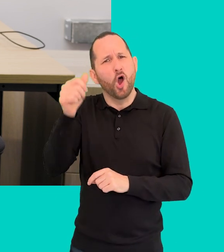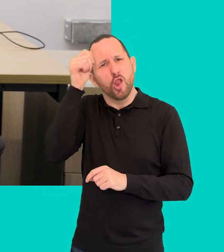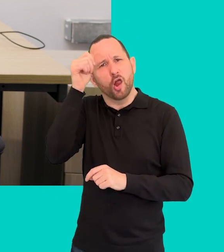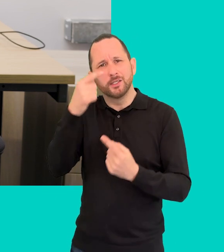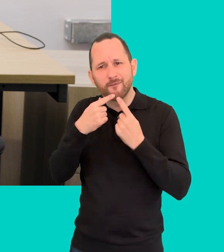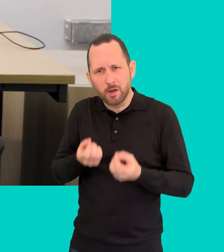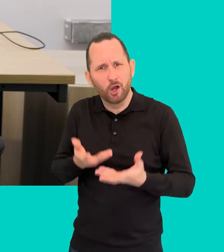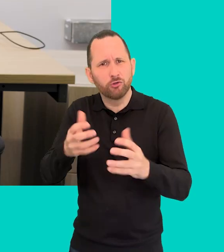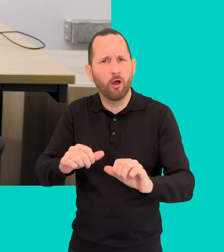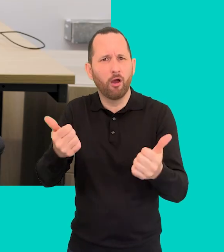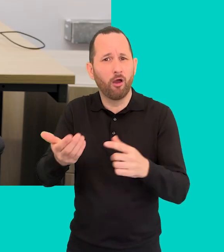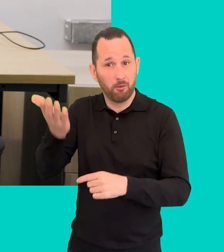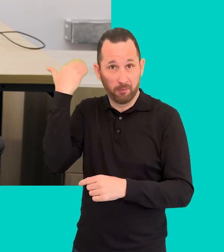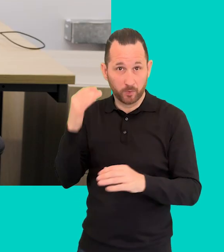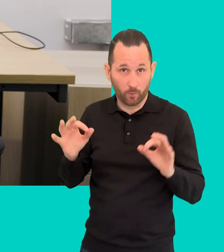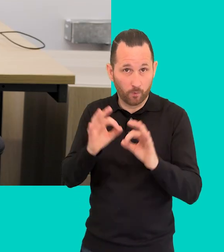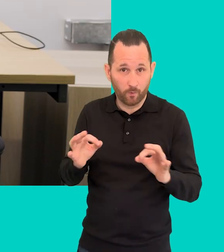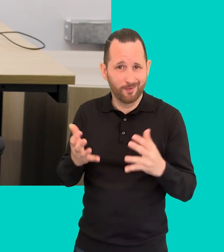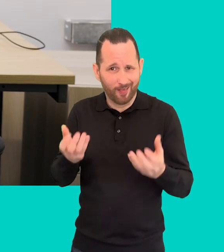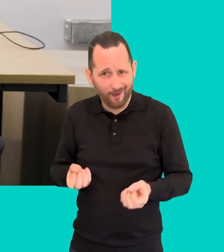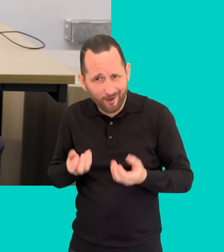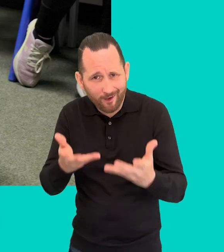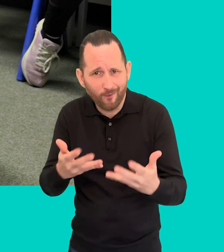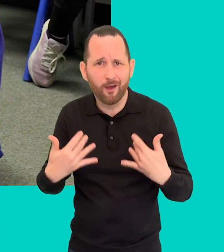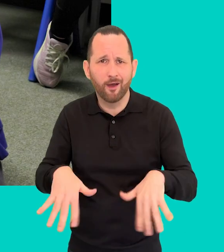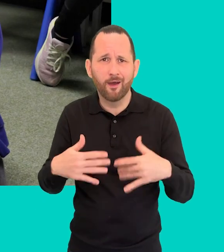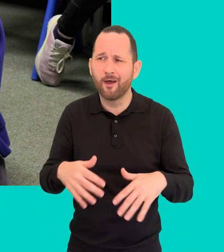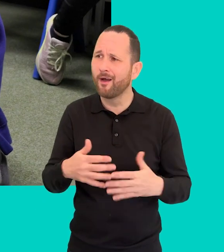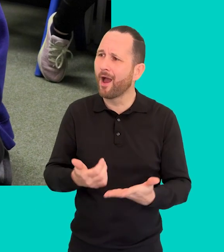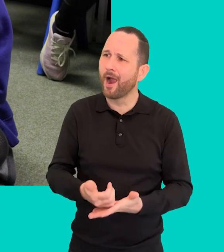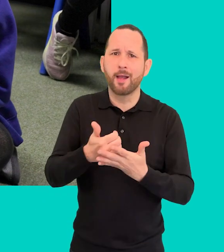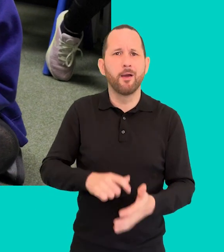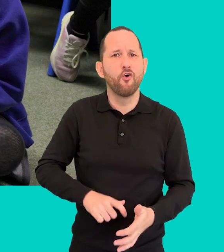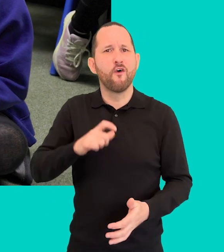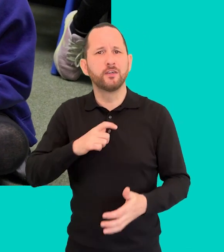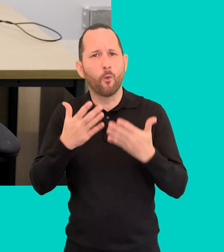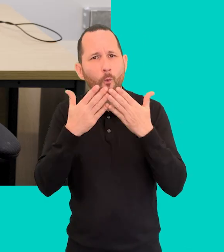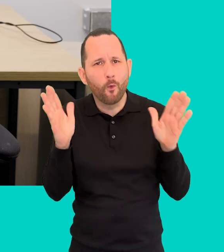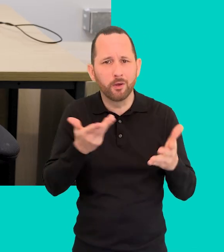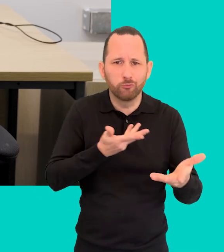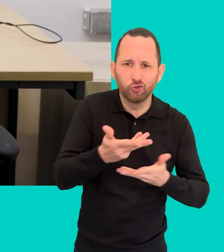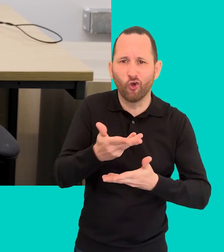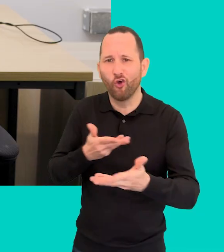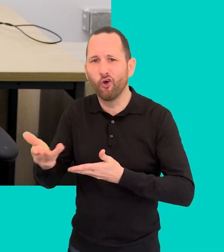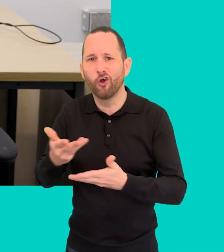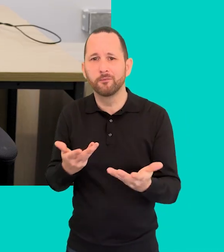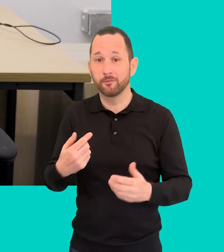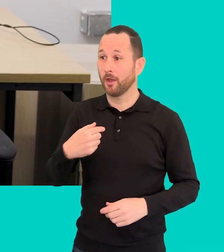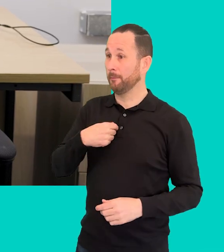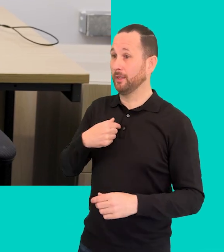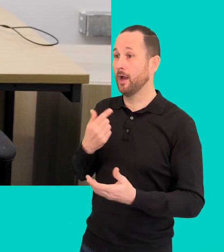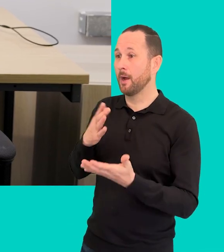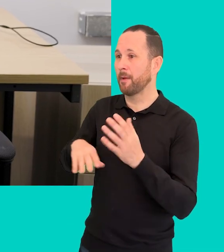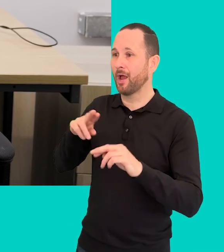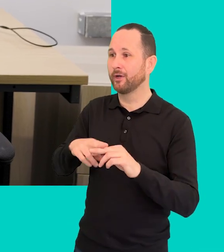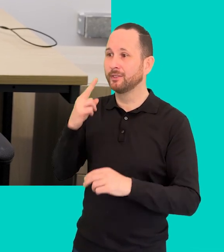weren't exposed to previously. So it's really great to have an opening to those conversations. I am the parent of a deaf child,